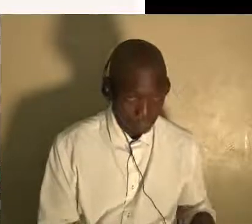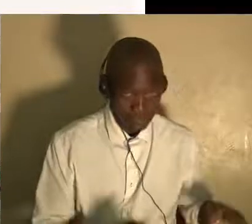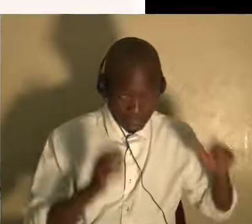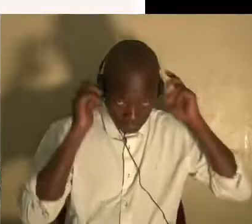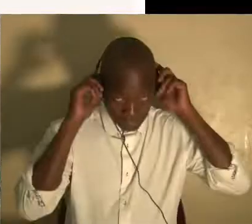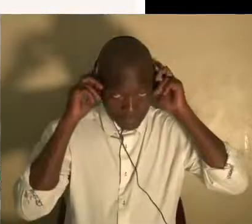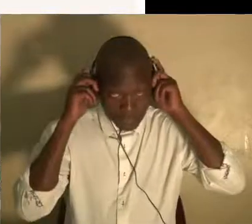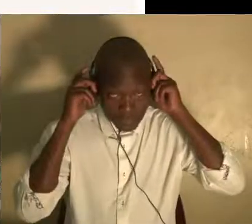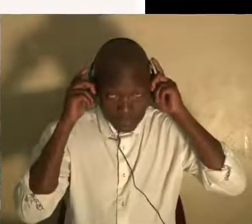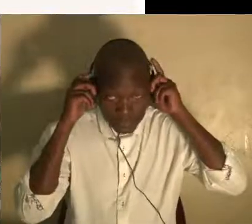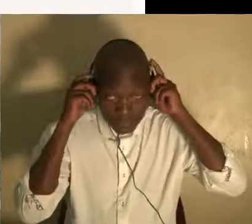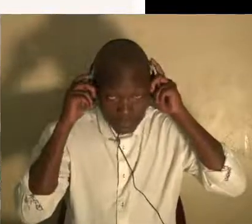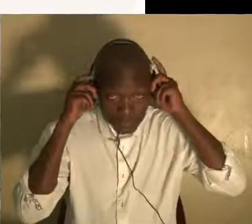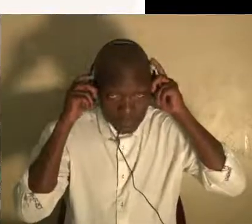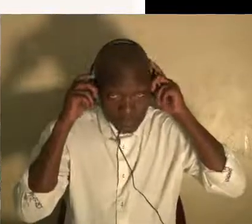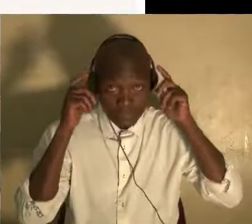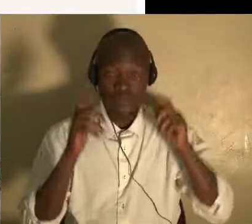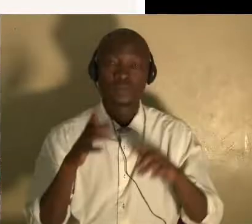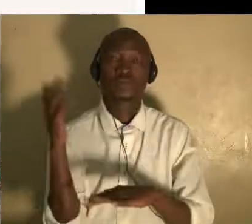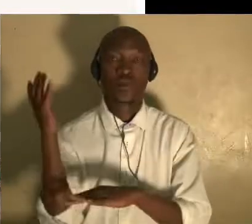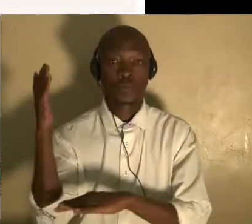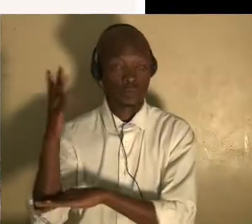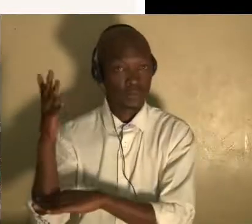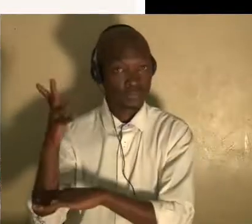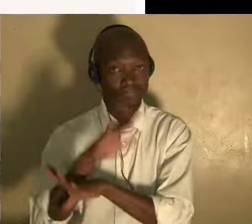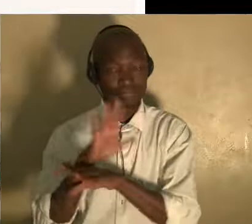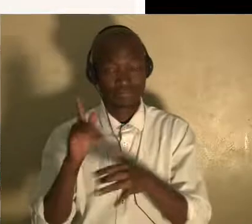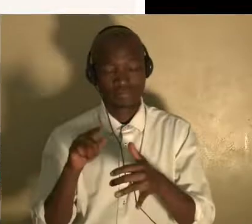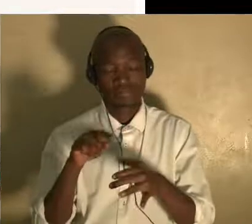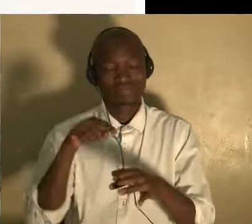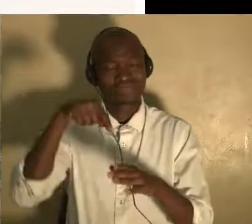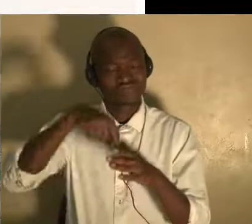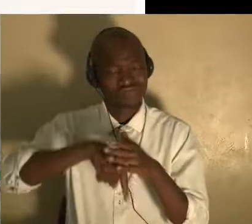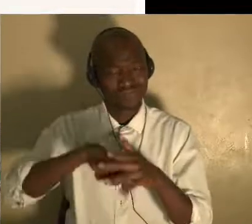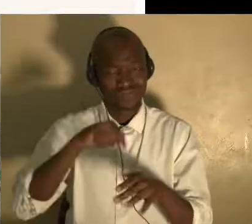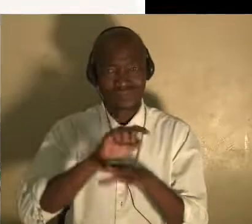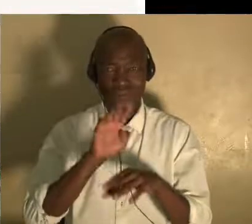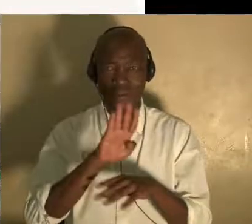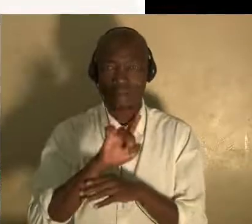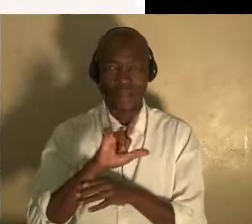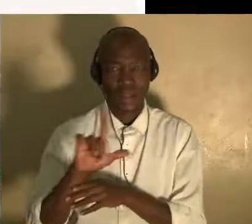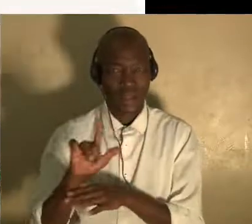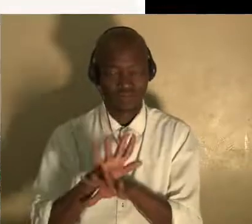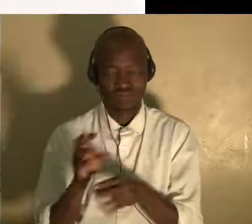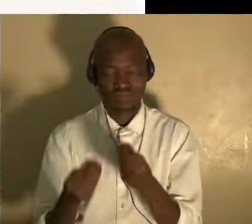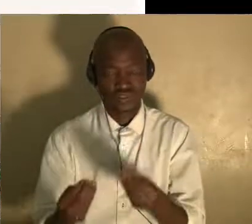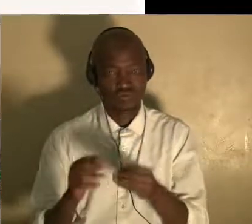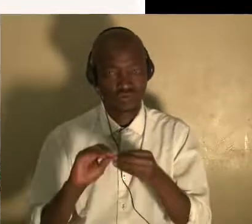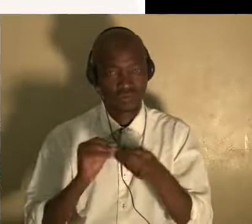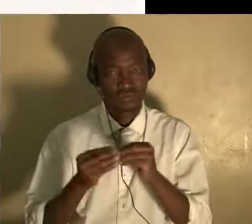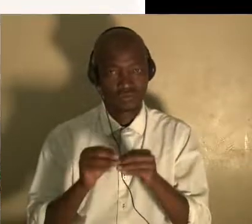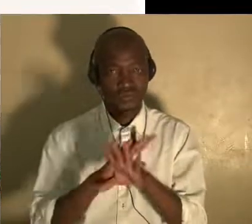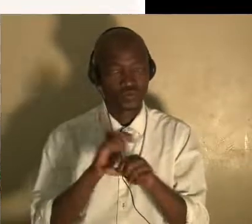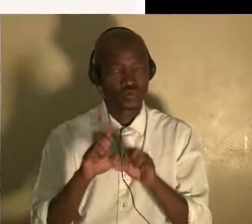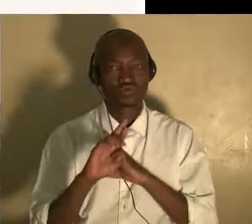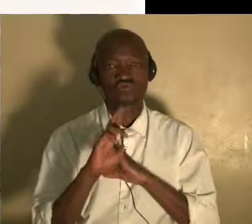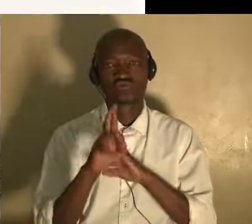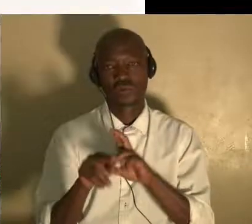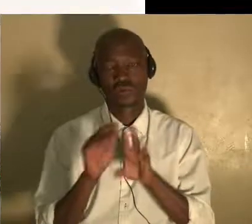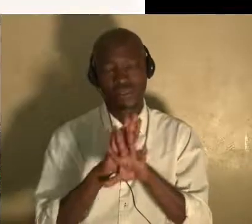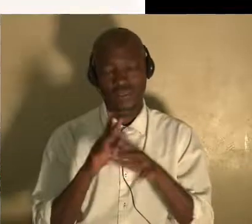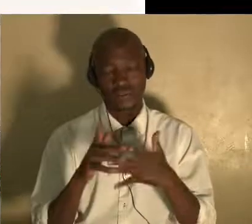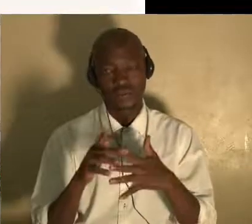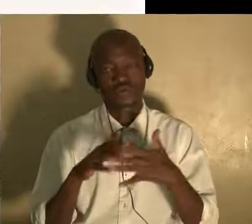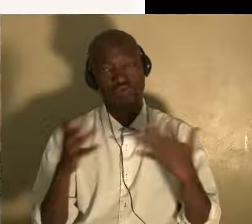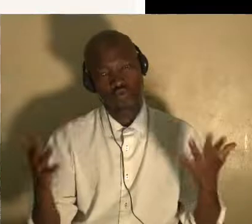present the contents of the Children's Bill, so that we're able to source your responses to respond to the